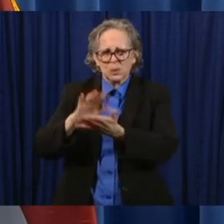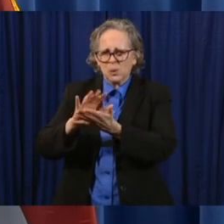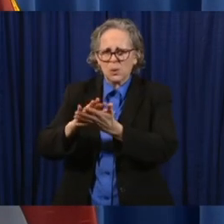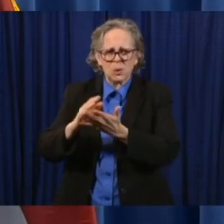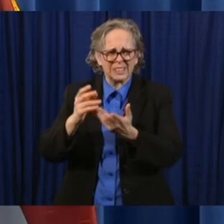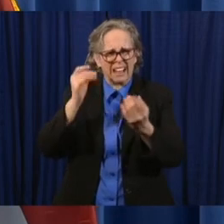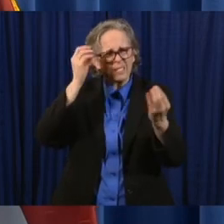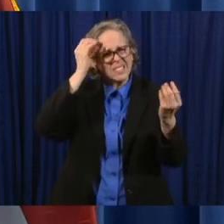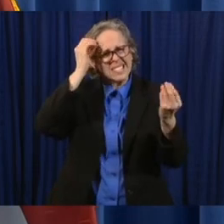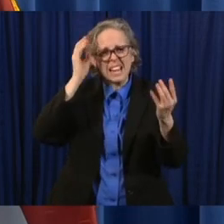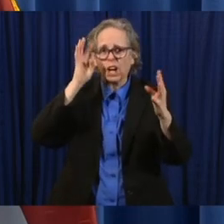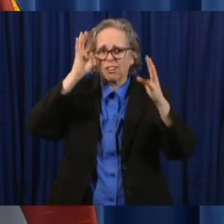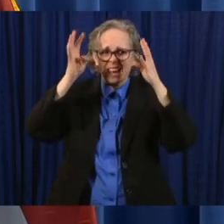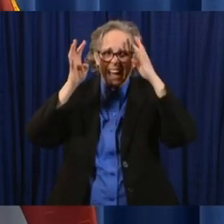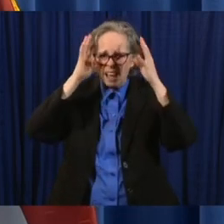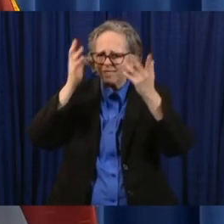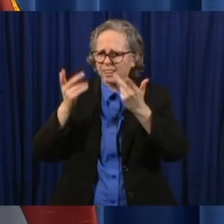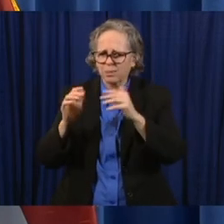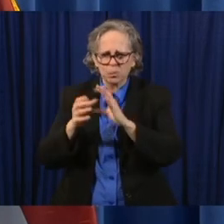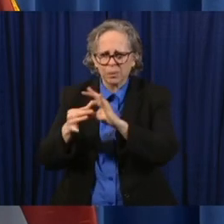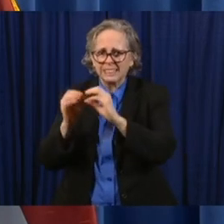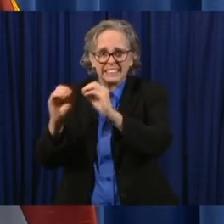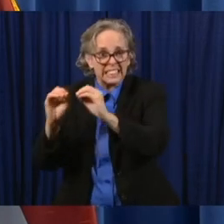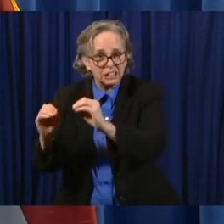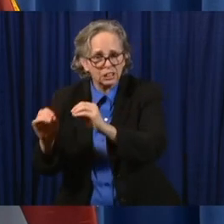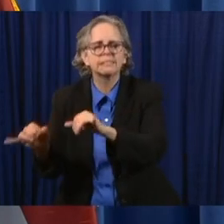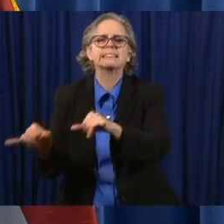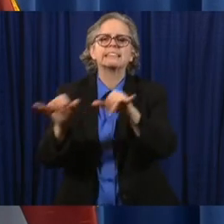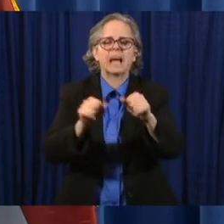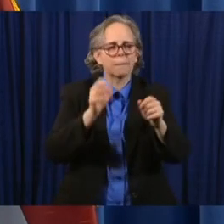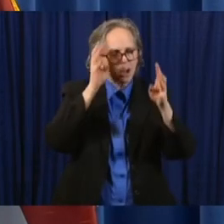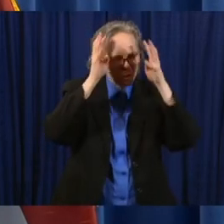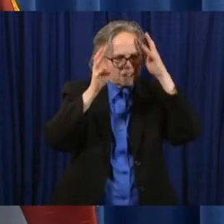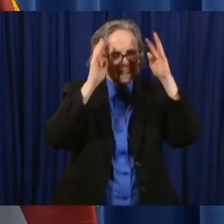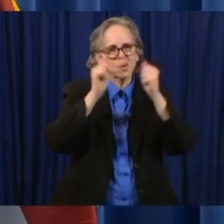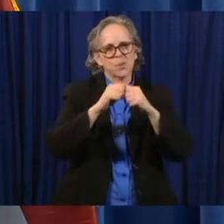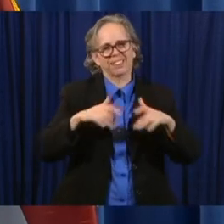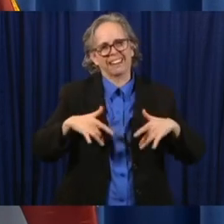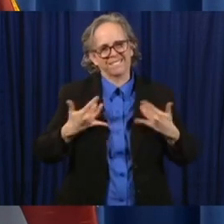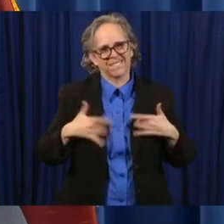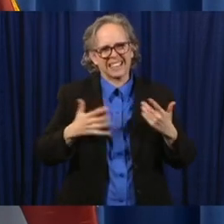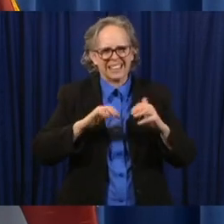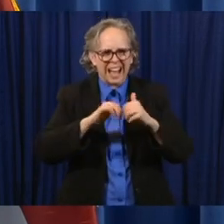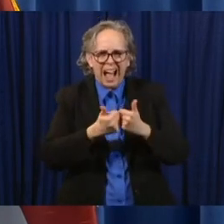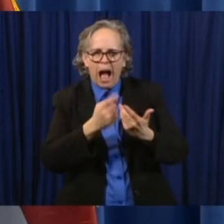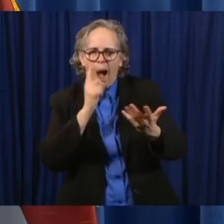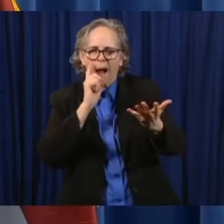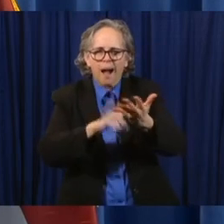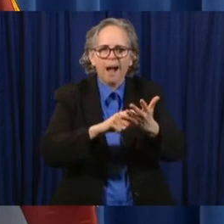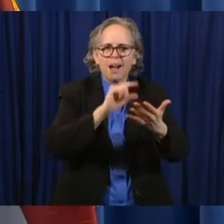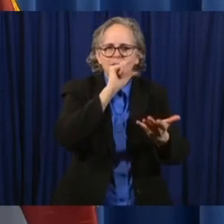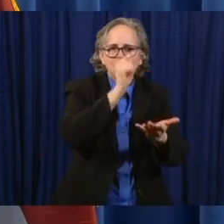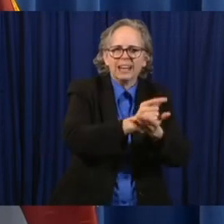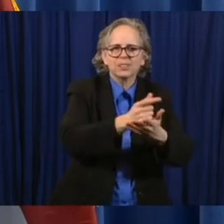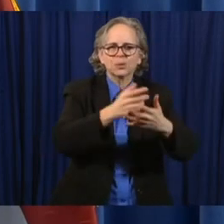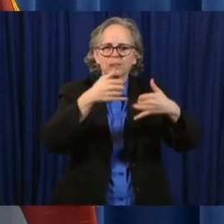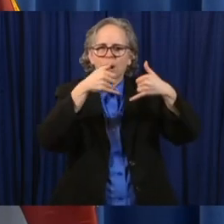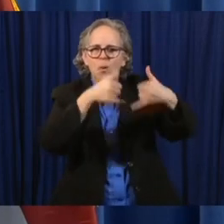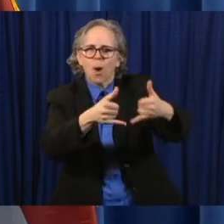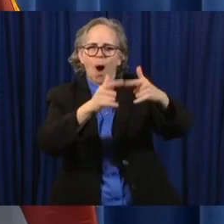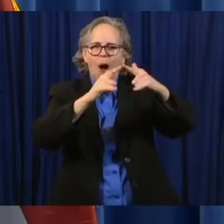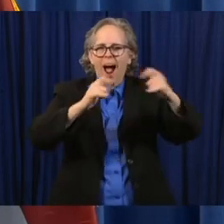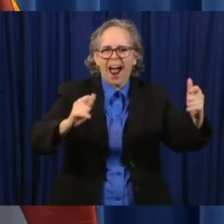to how to teach from a distance, I know that they're going to be innovative as they look at how